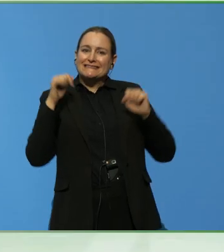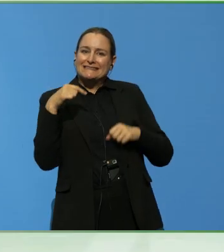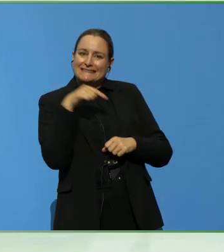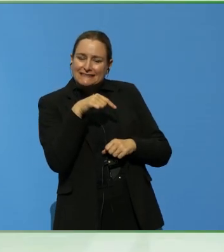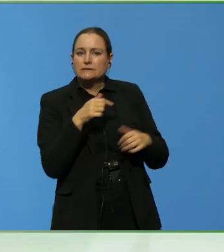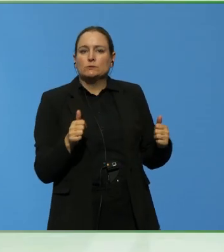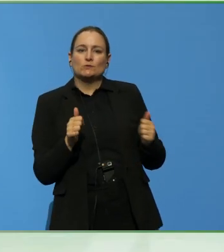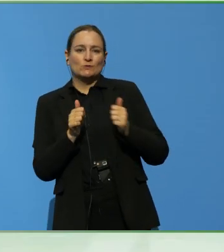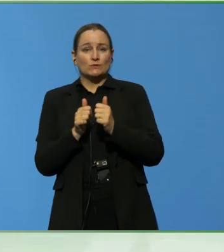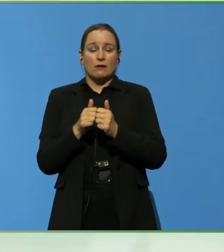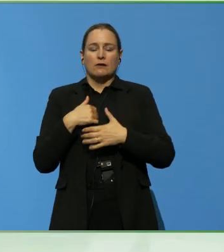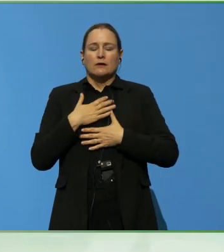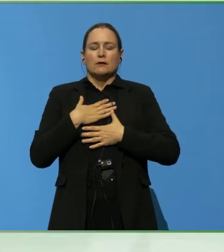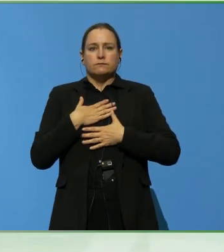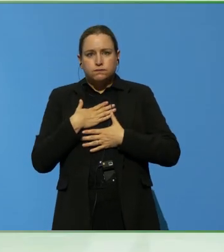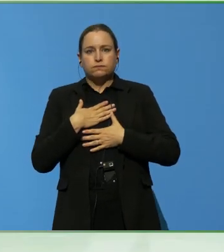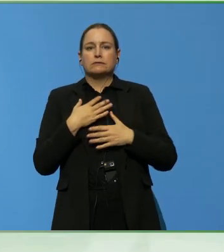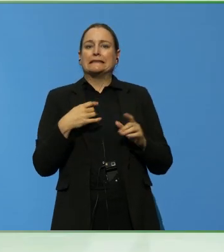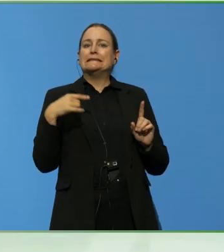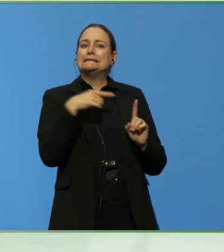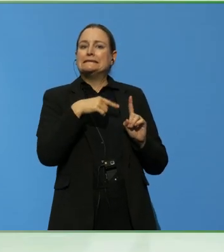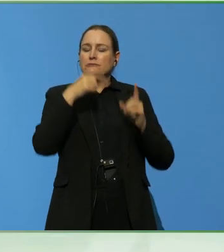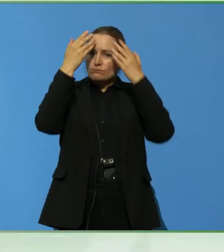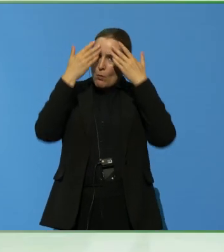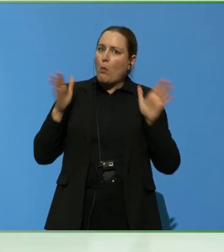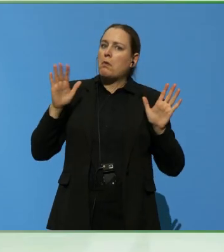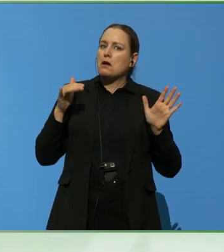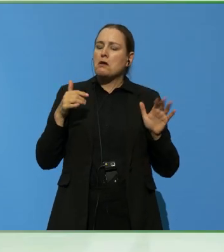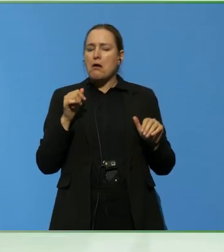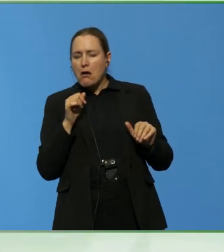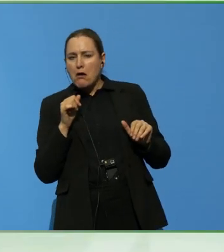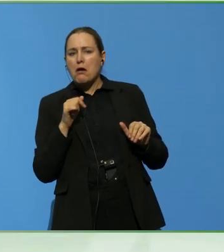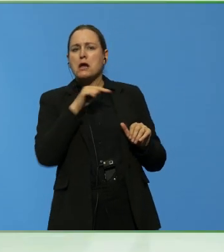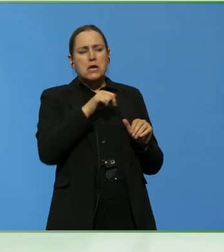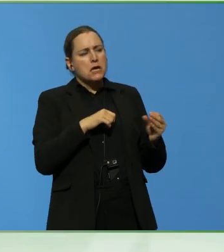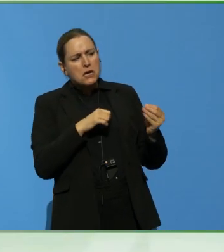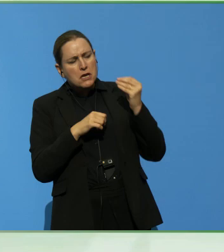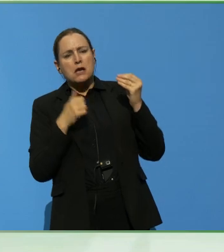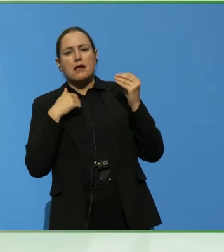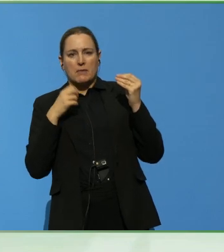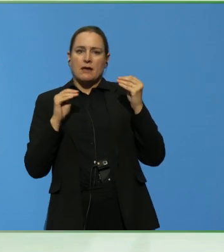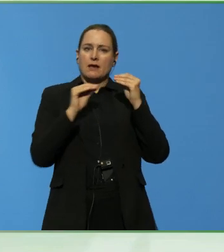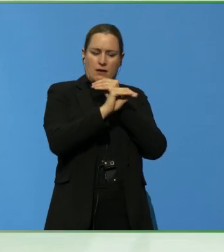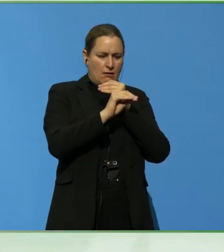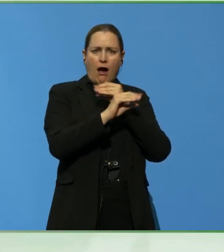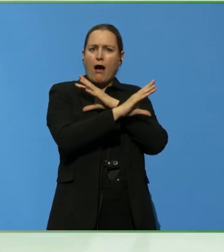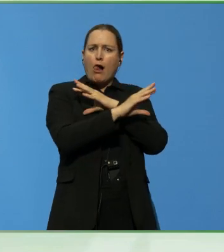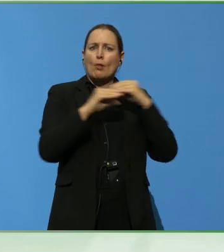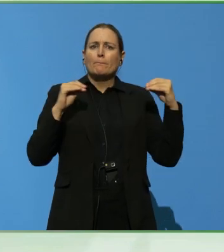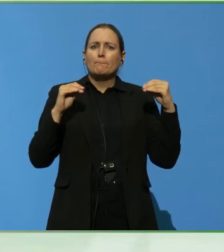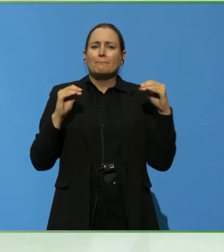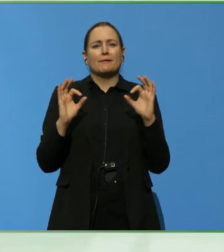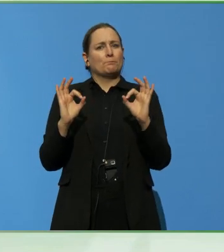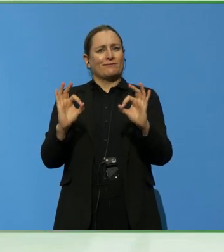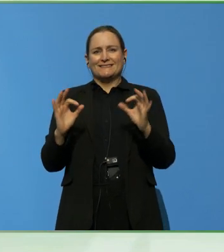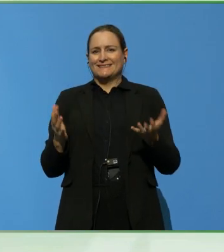expert that is open to dialogue. So we both, I listen to him and he also listens to me. And I think that this